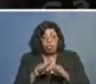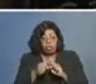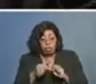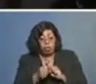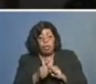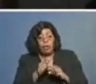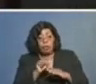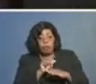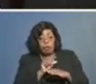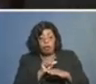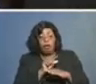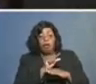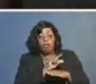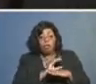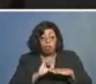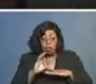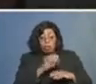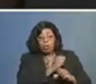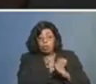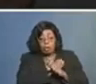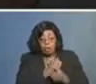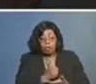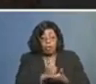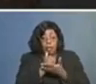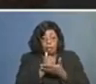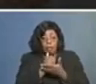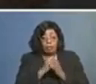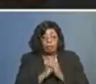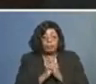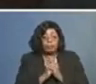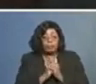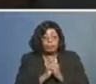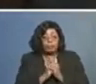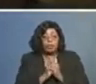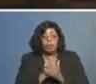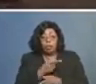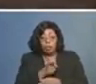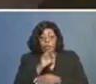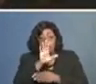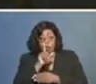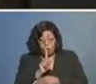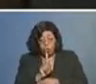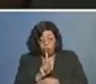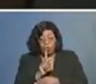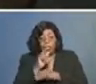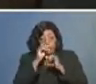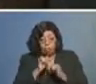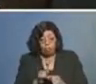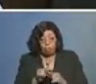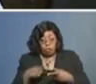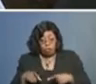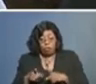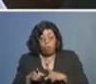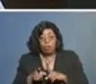assistance with that apprehension, because it was done in our waters. Those 51 migrants would be handed over to